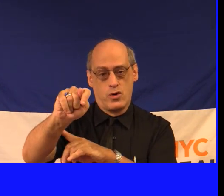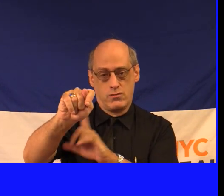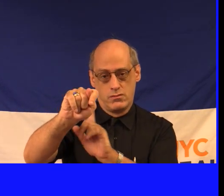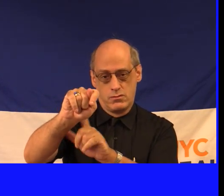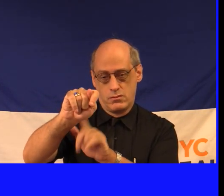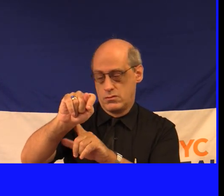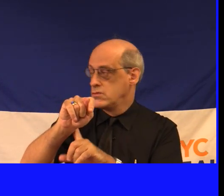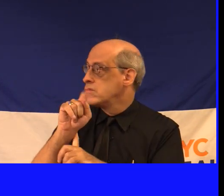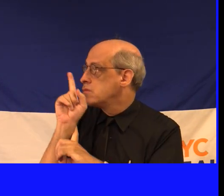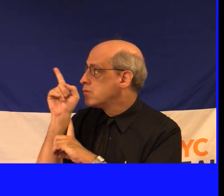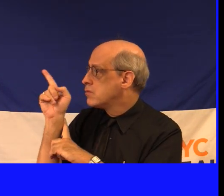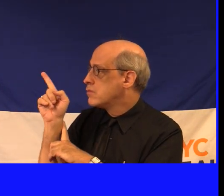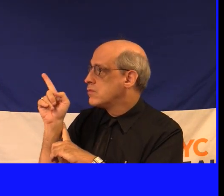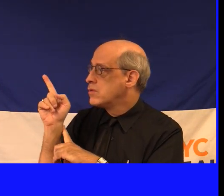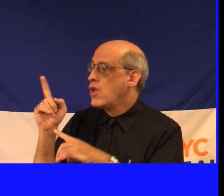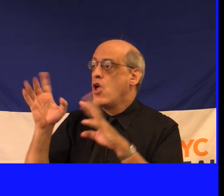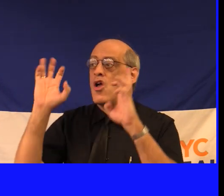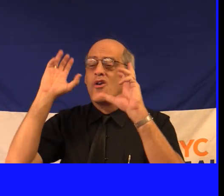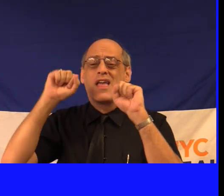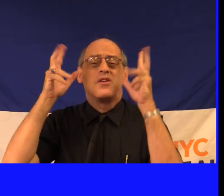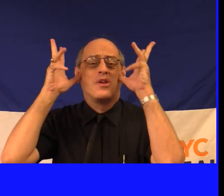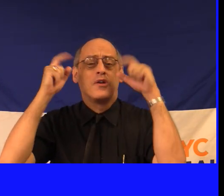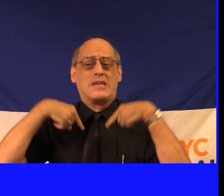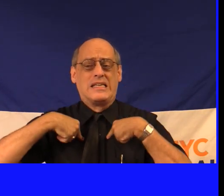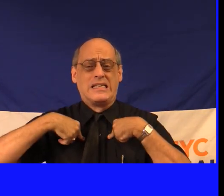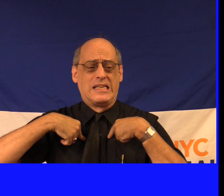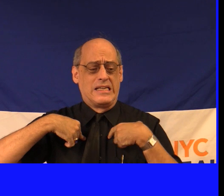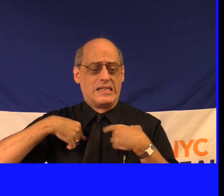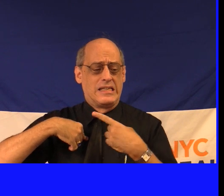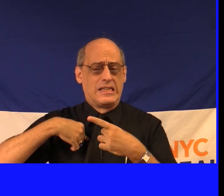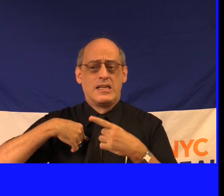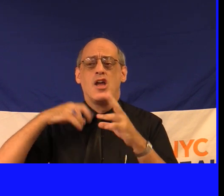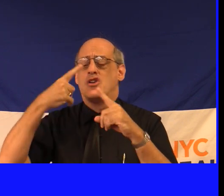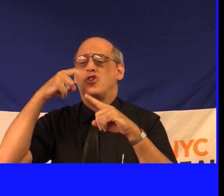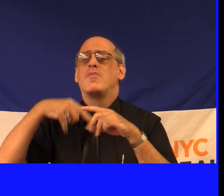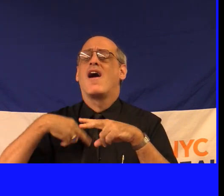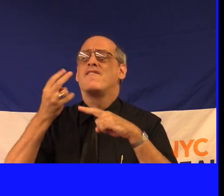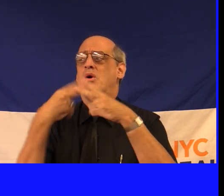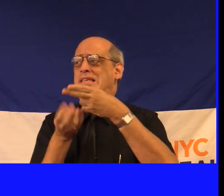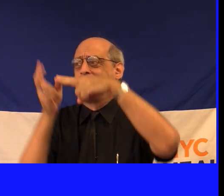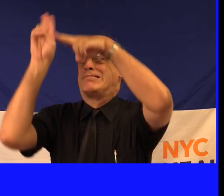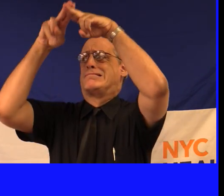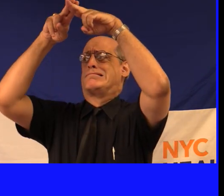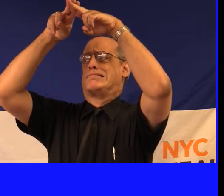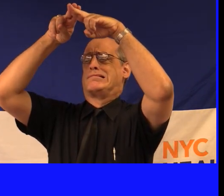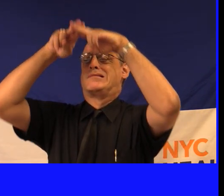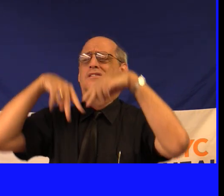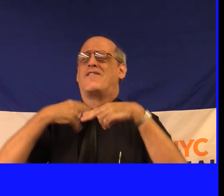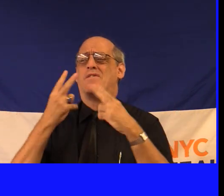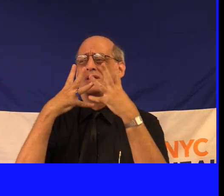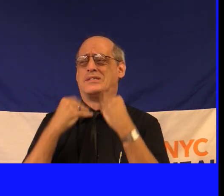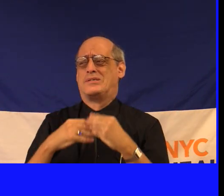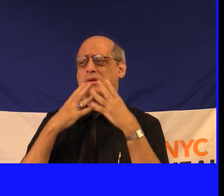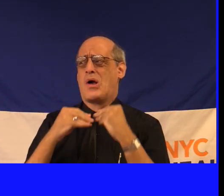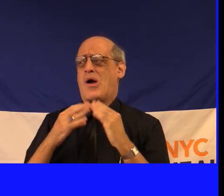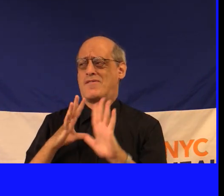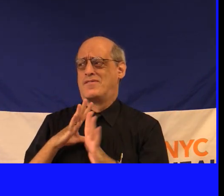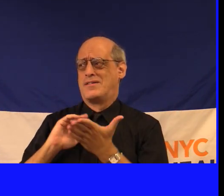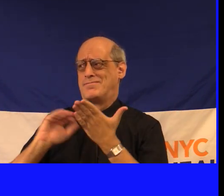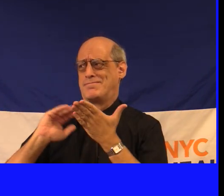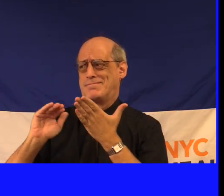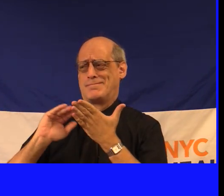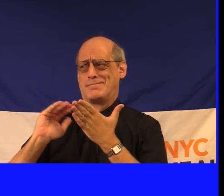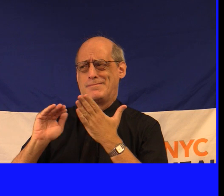Hey, good morning. Can everyone hear me? This is Tammy. Yes. Okay, perfect. Okay, switch to a headphone because it was a little